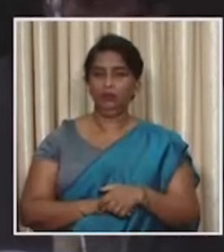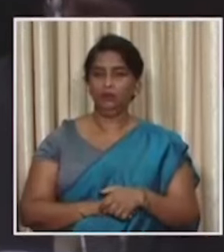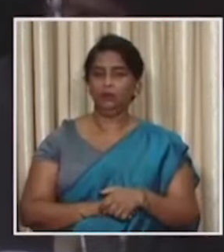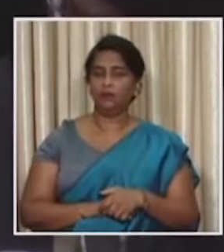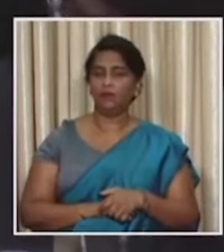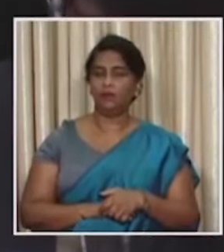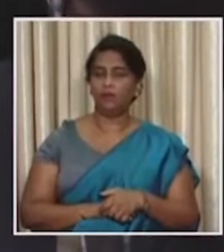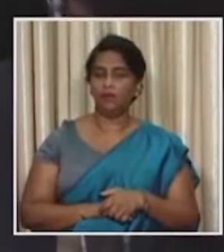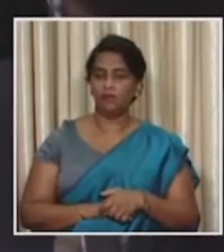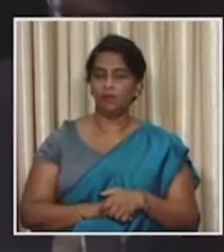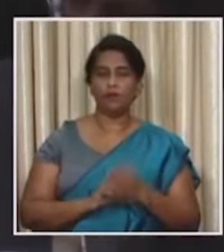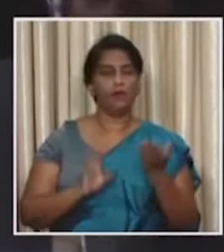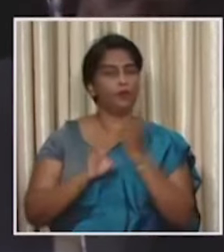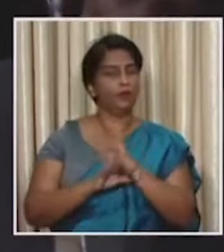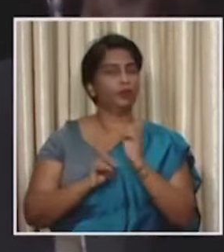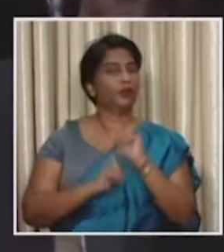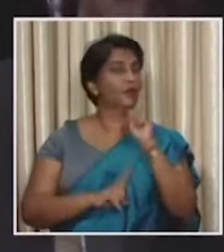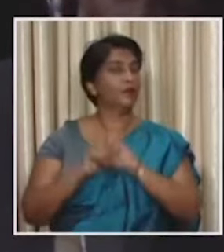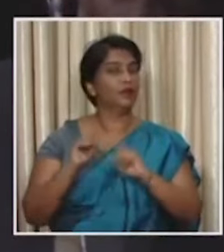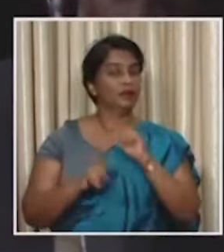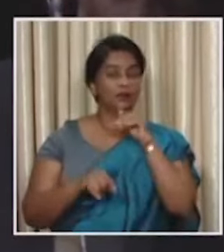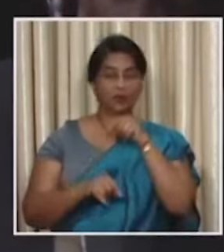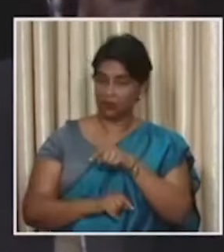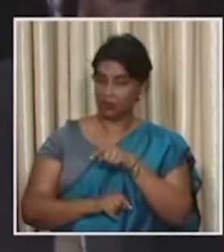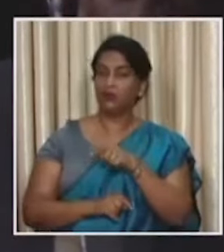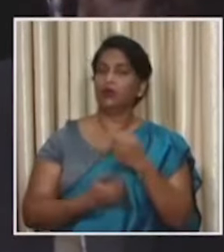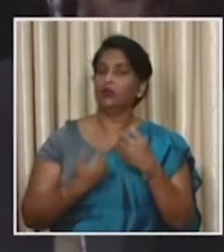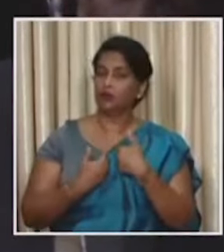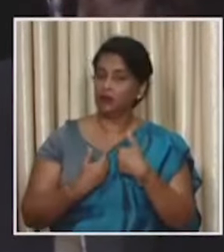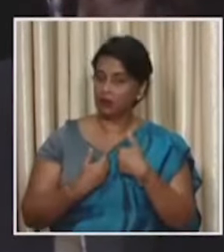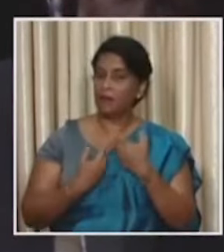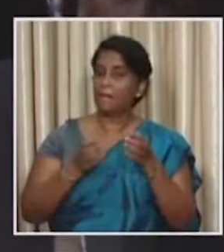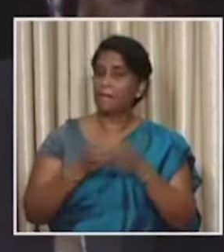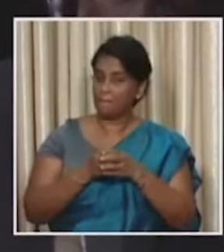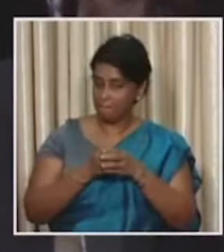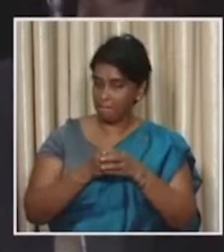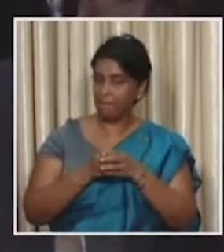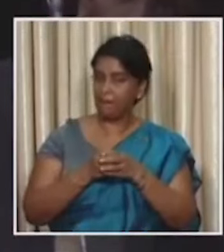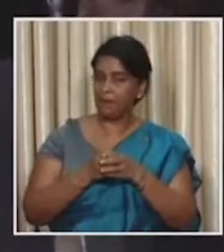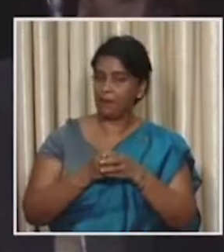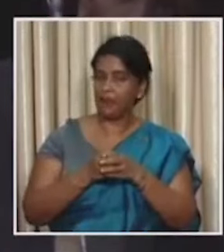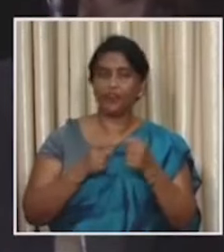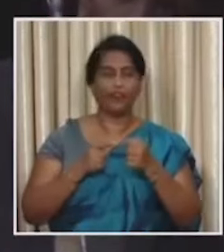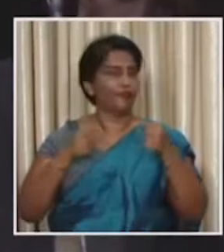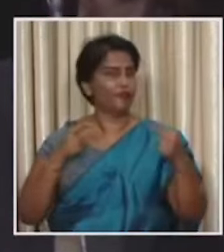last parliament and our party that refused to speak to